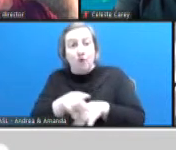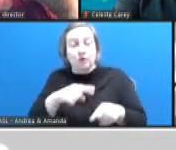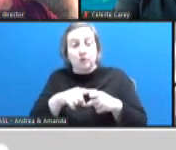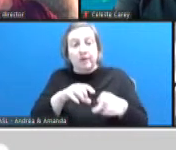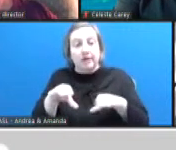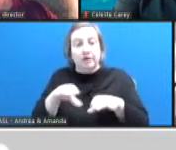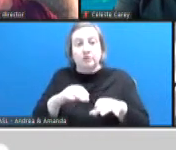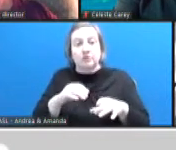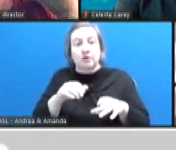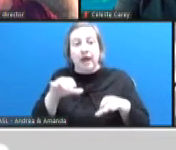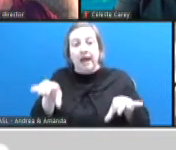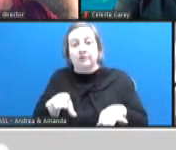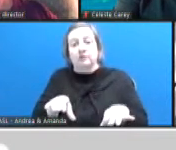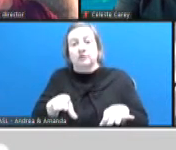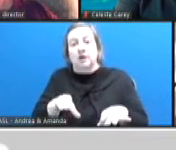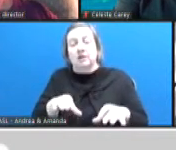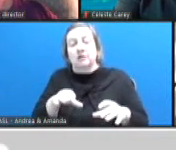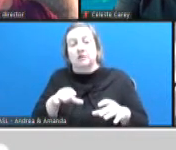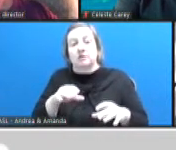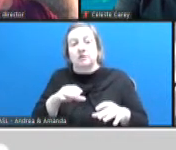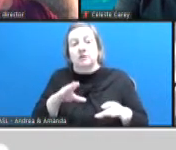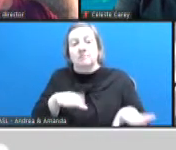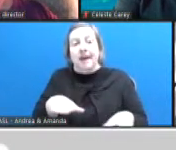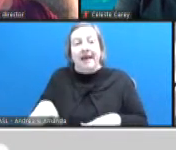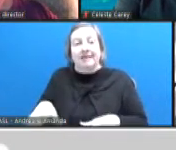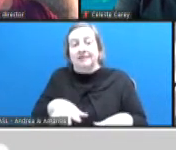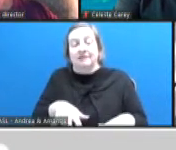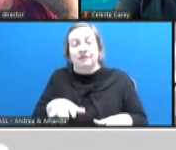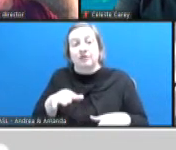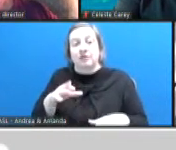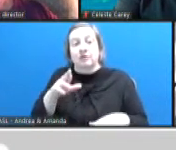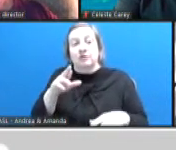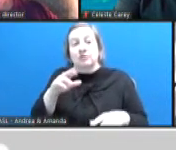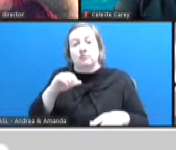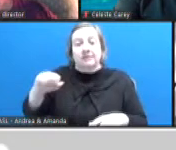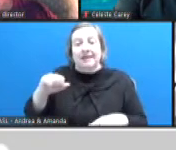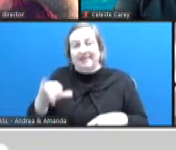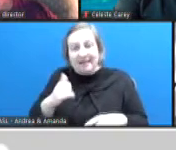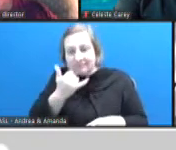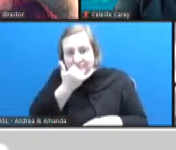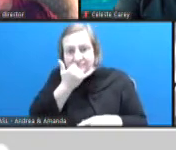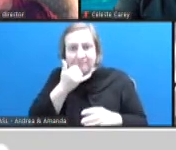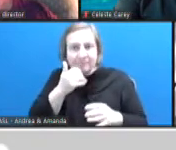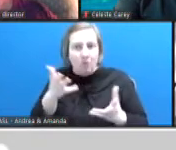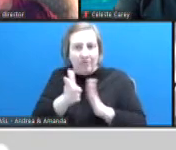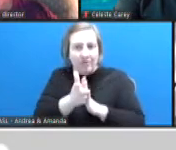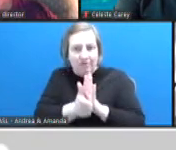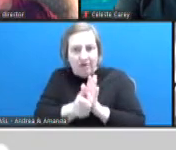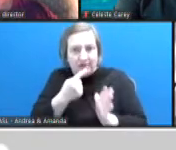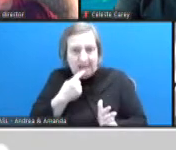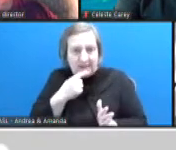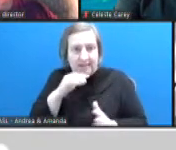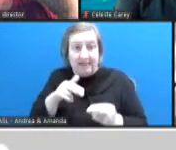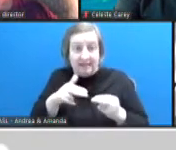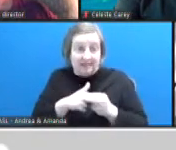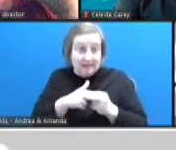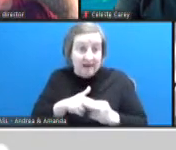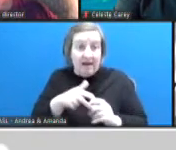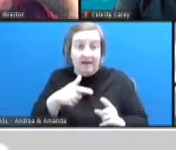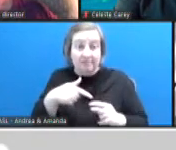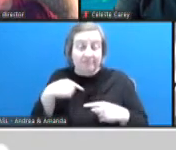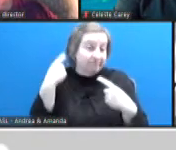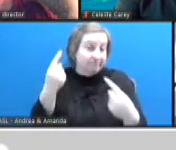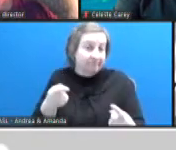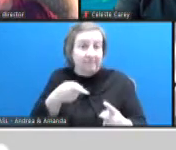resistance, which is not just horrifying, it is a misstatement of the law. And this slide deck has existed